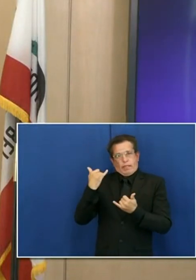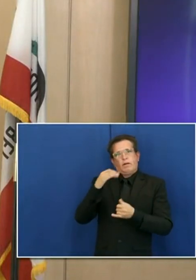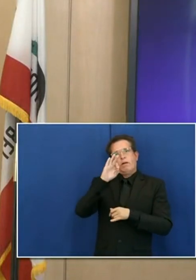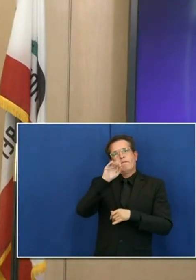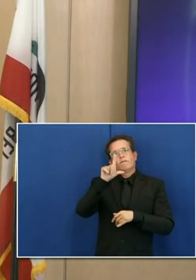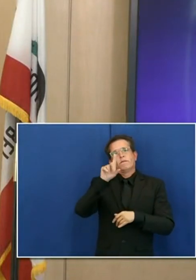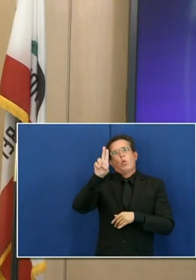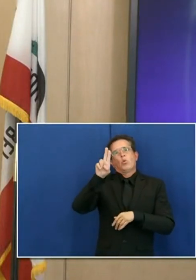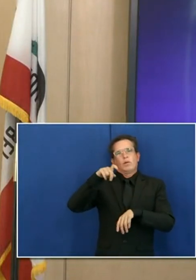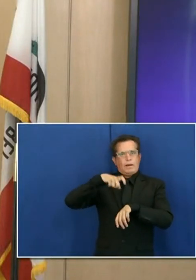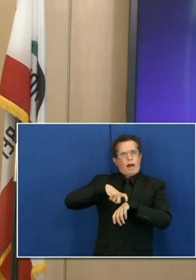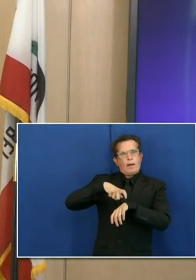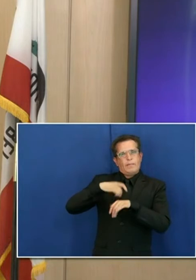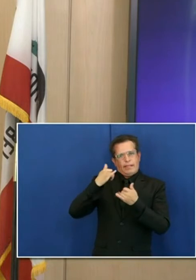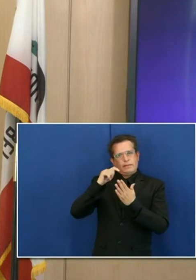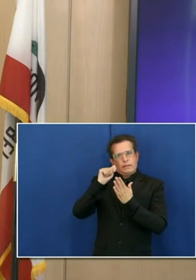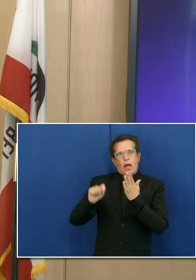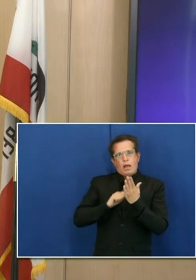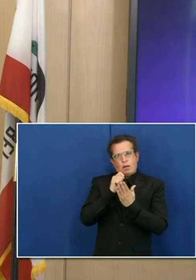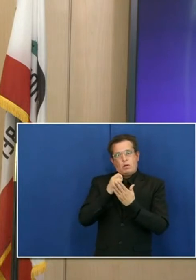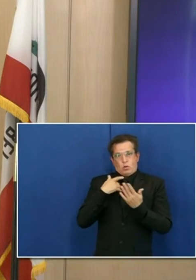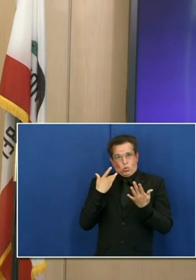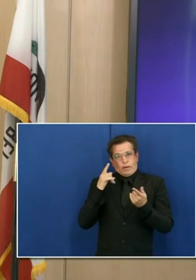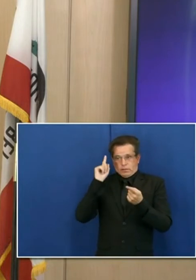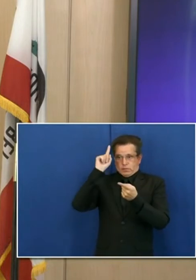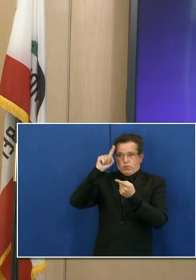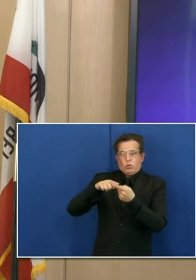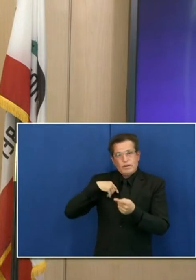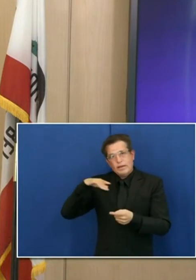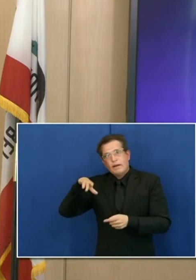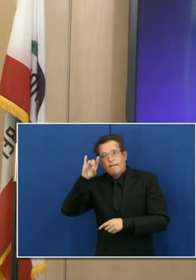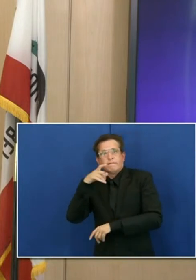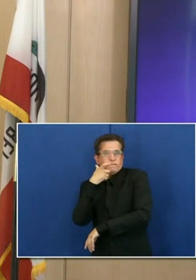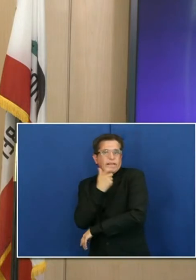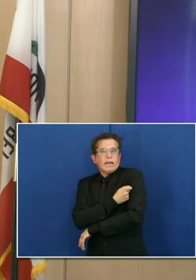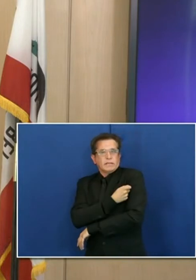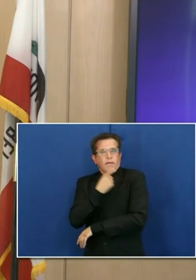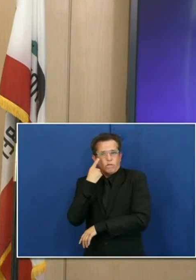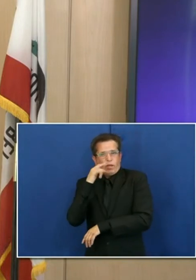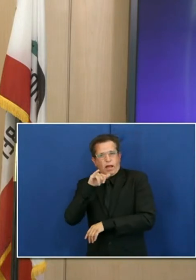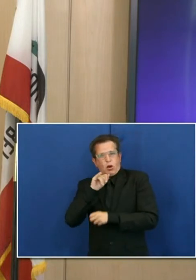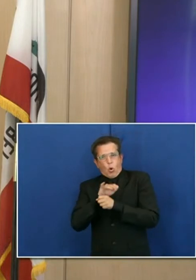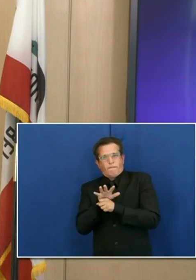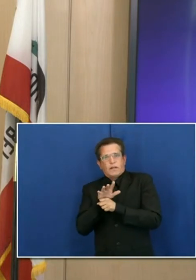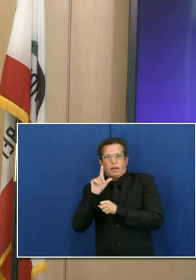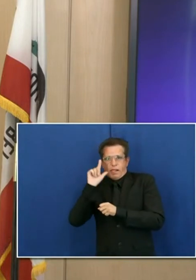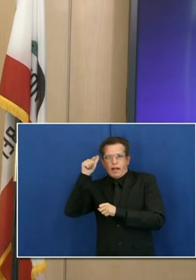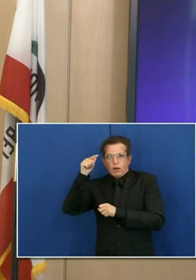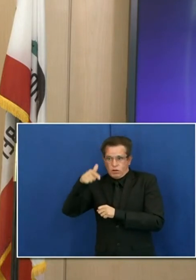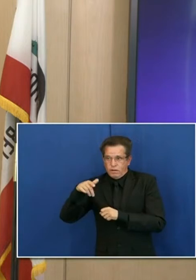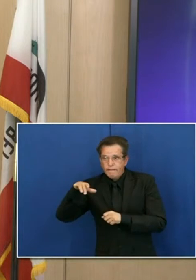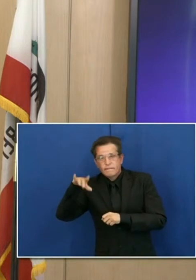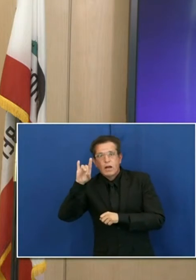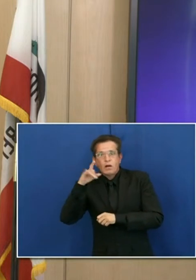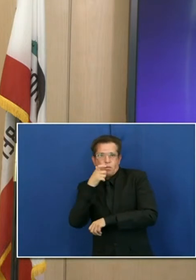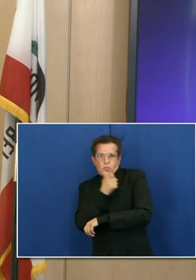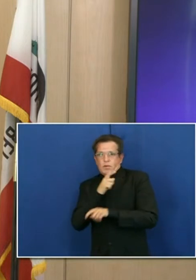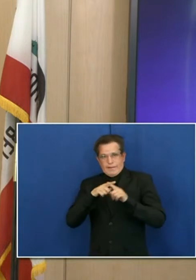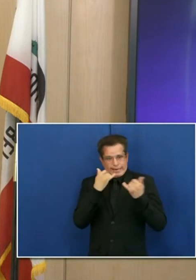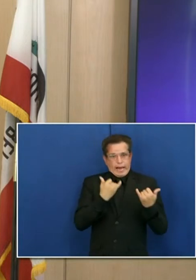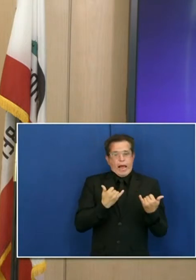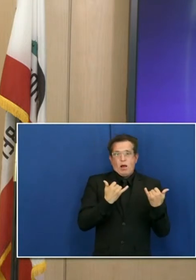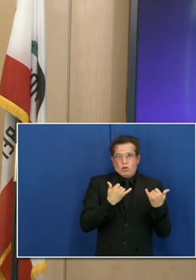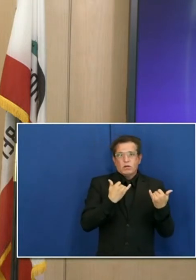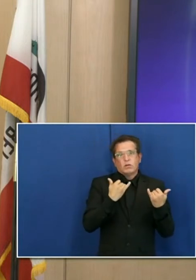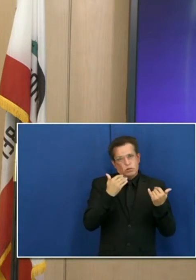While we wait for our turn to get our COVID shots and vaccine, this is a good reminder and a good time to get